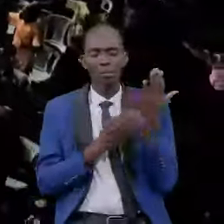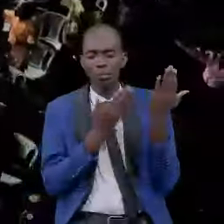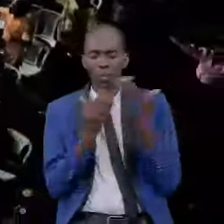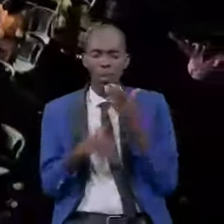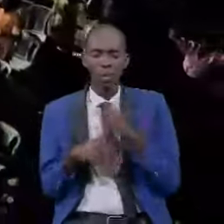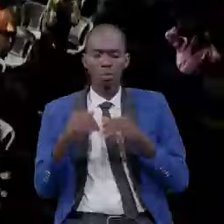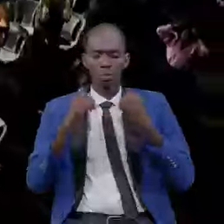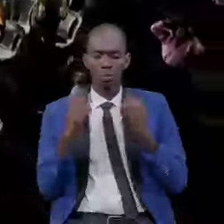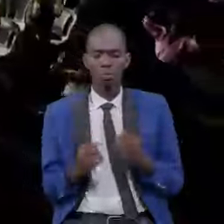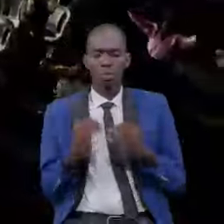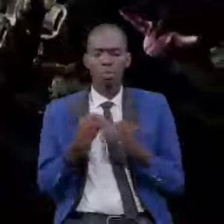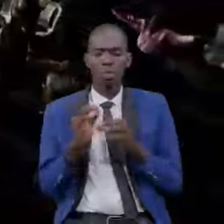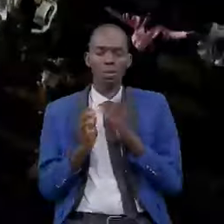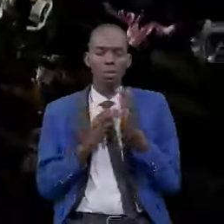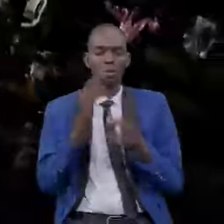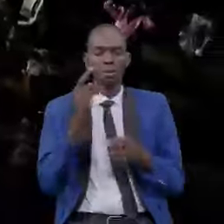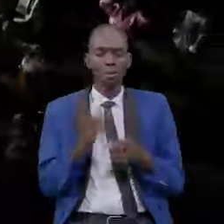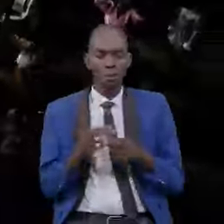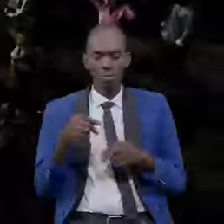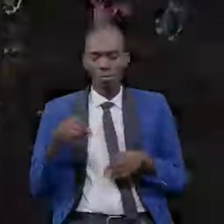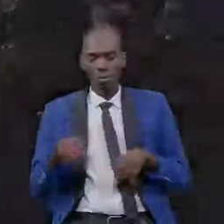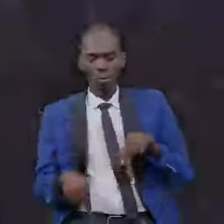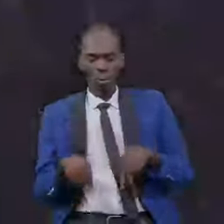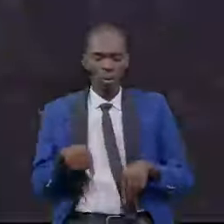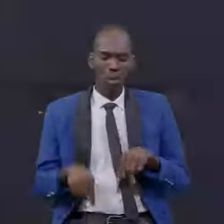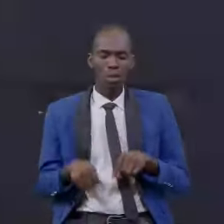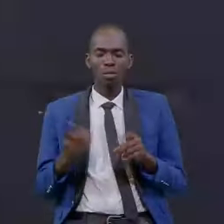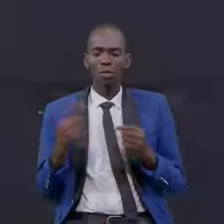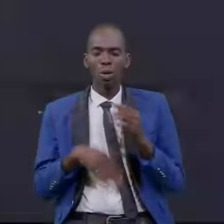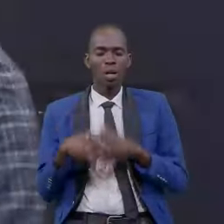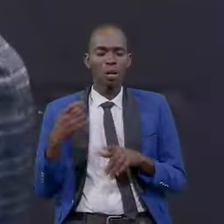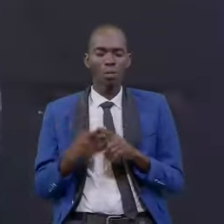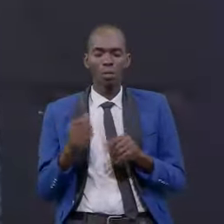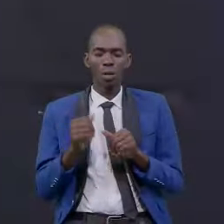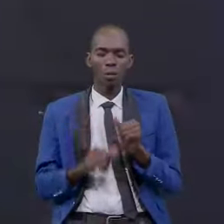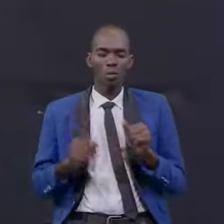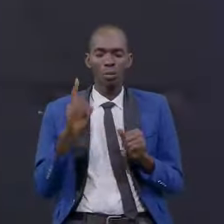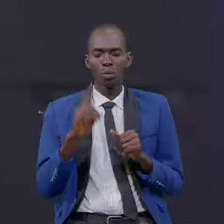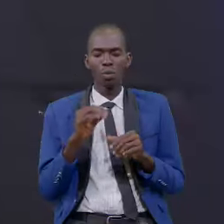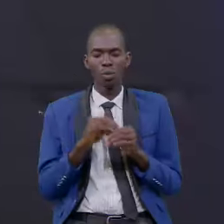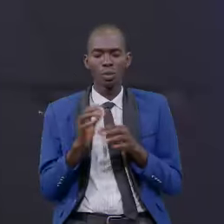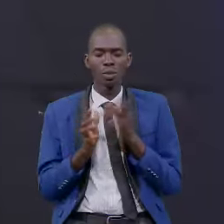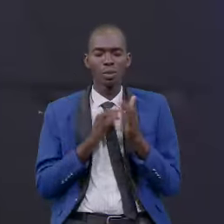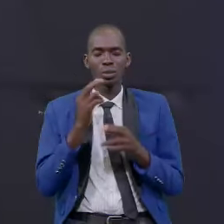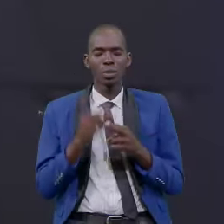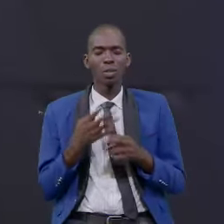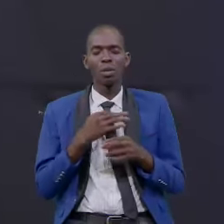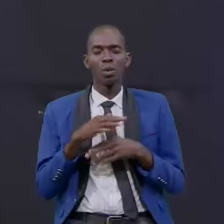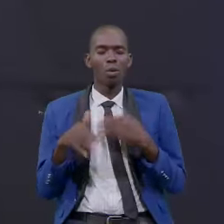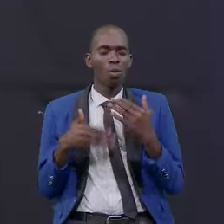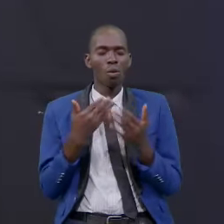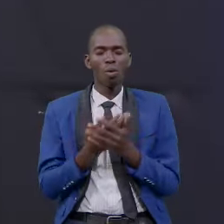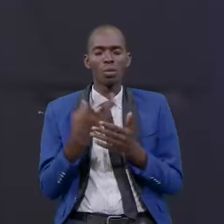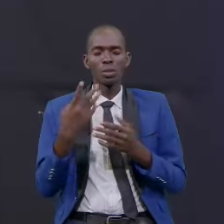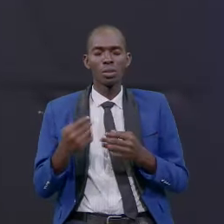grow out. Paralysis get out from everyone. And all the waist pain and the back pain, take